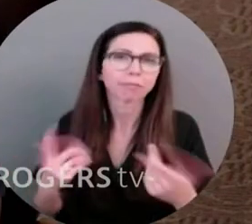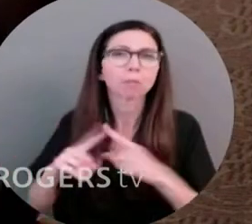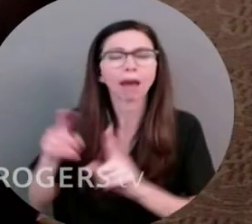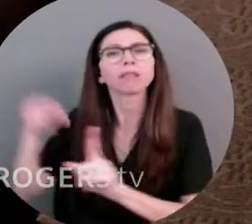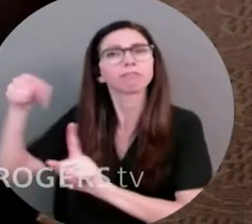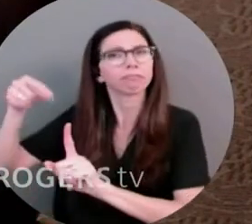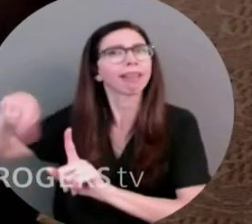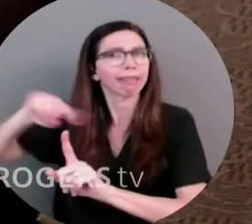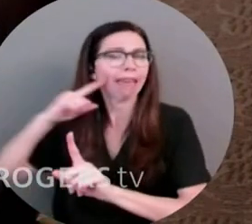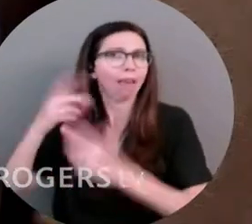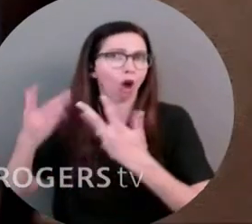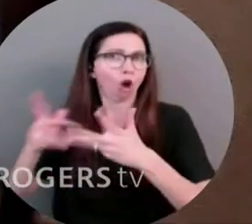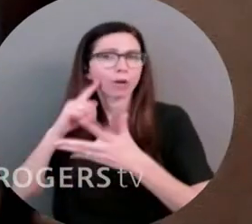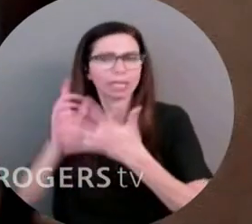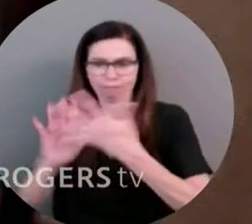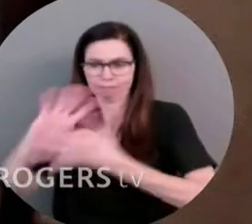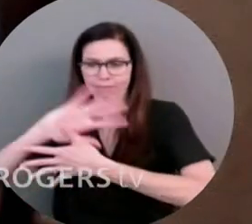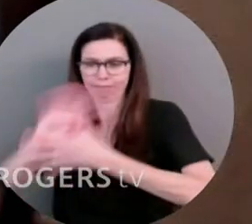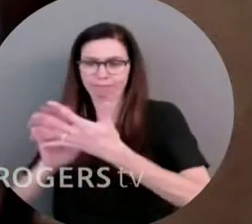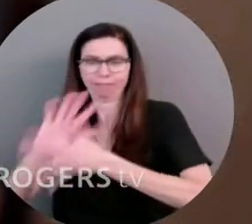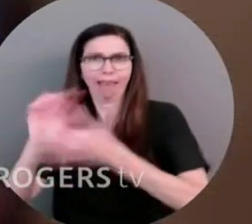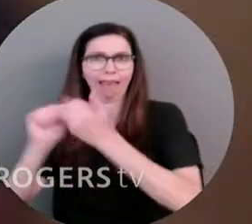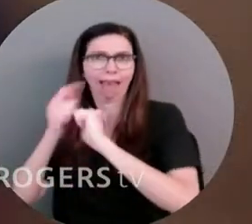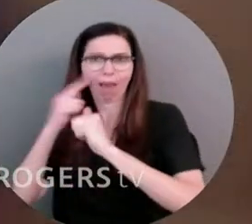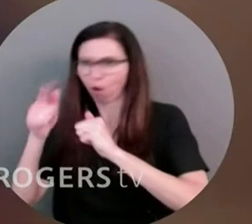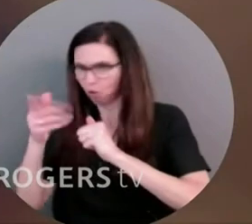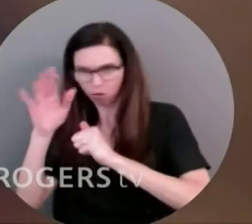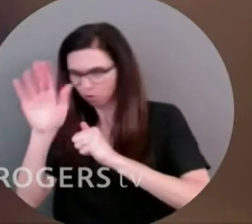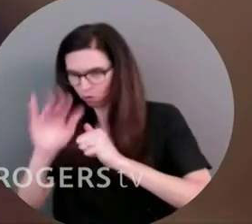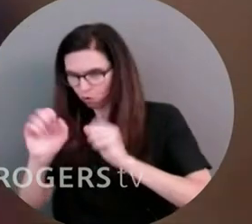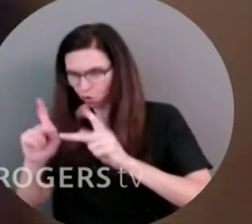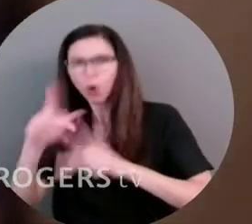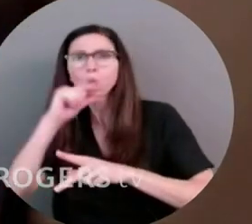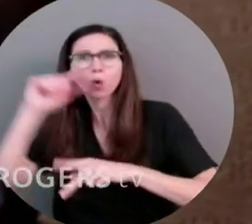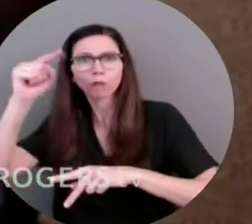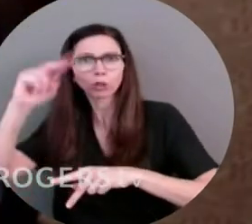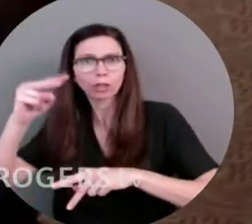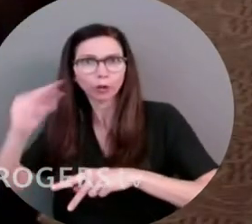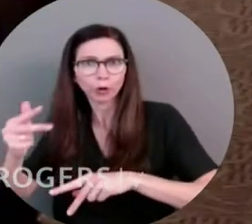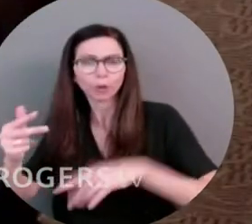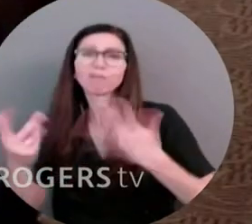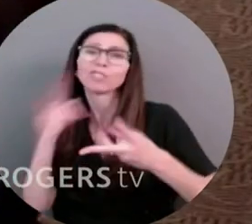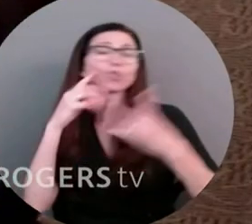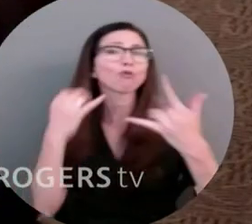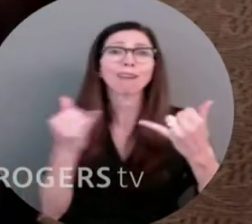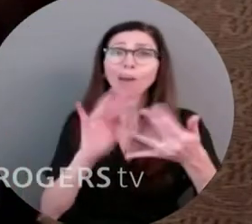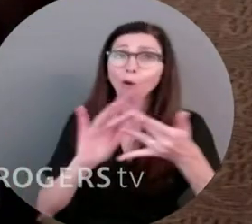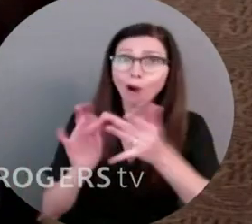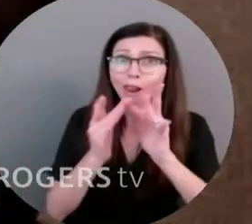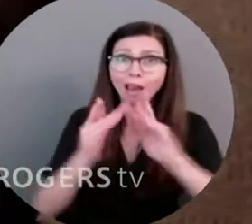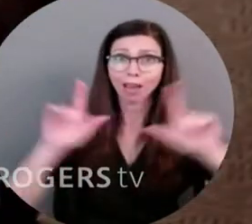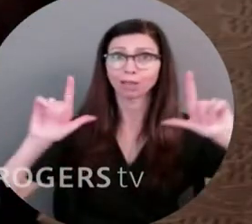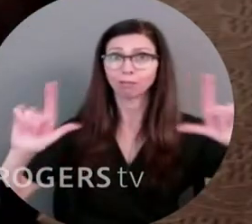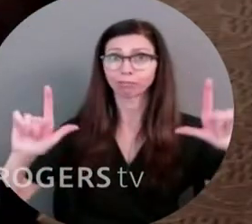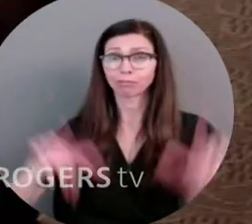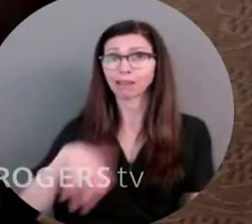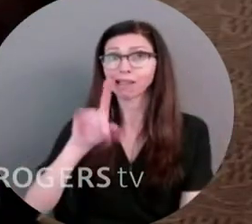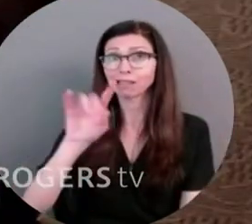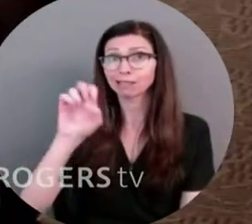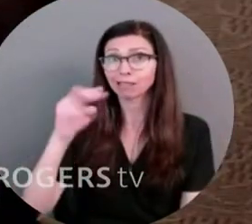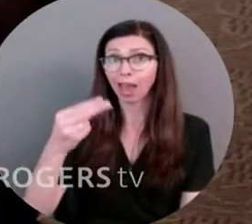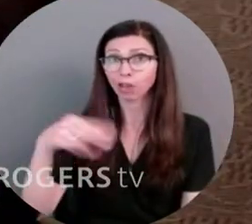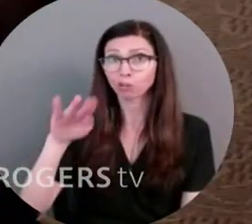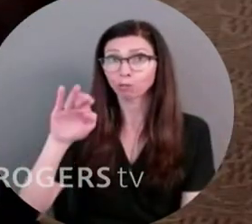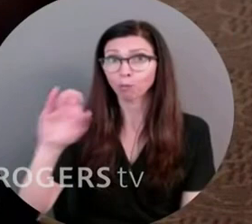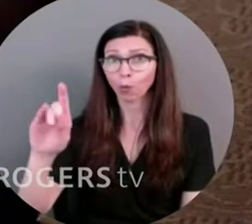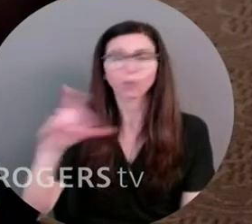the dashboard is really, it's not perfect information right now. We're continuing to work on it, but we wanted to